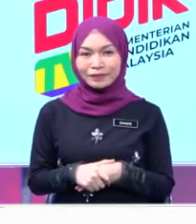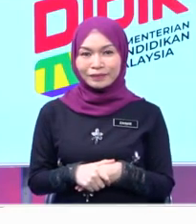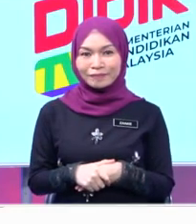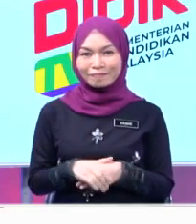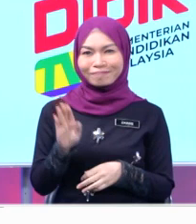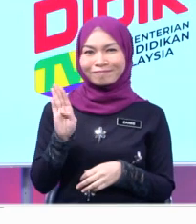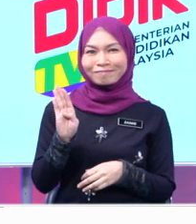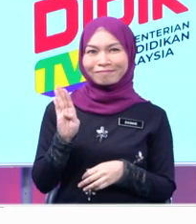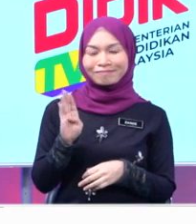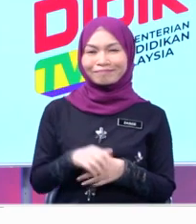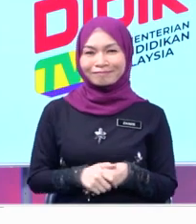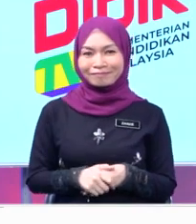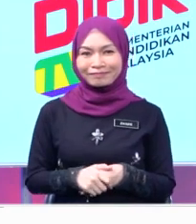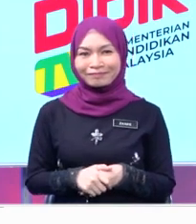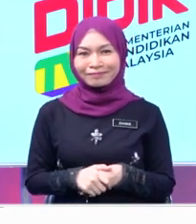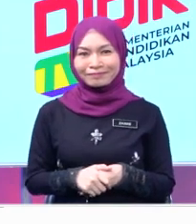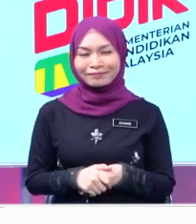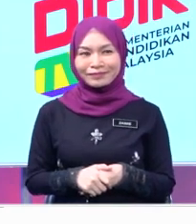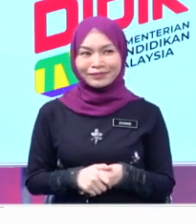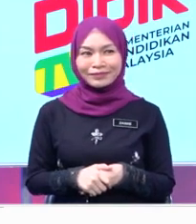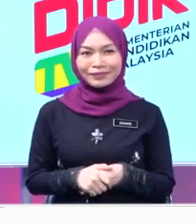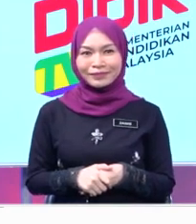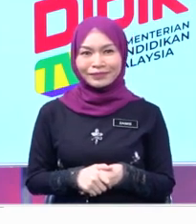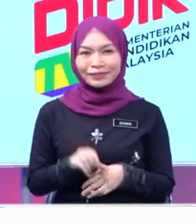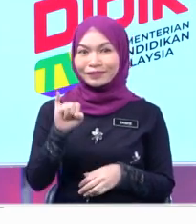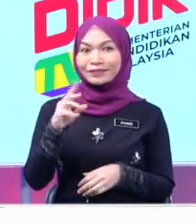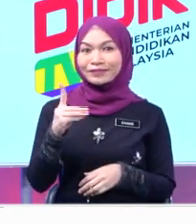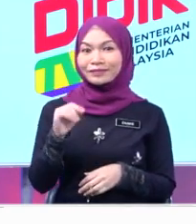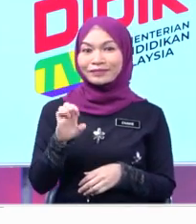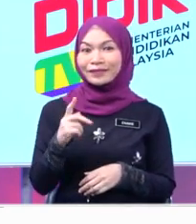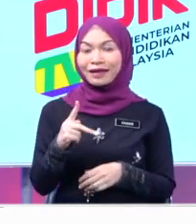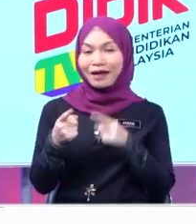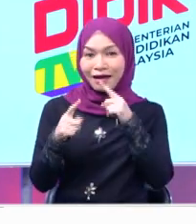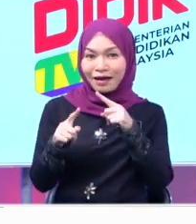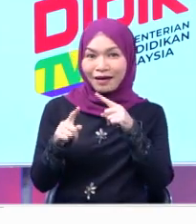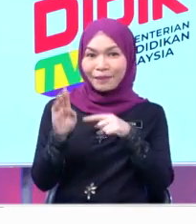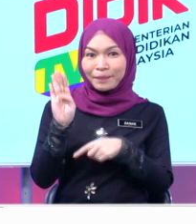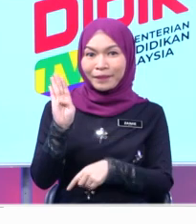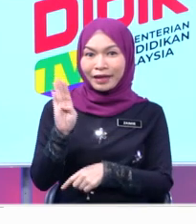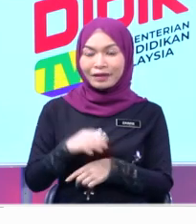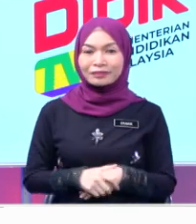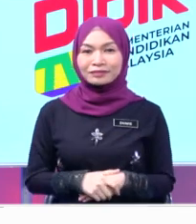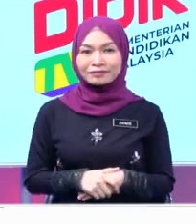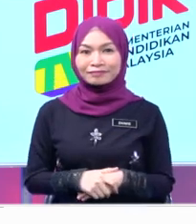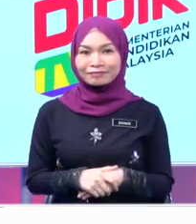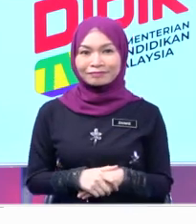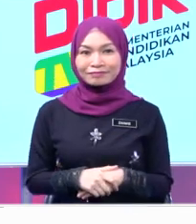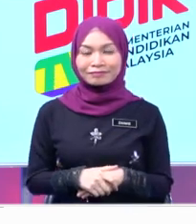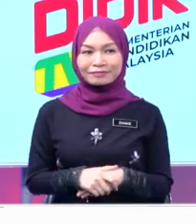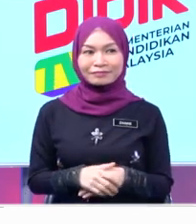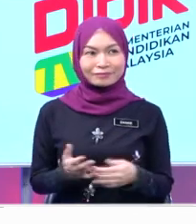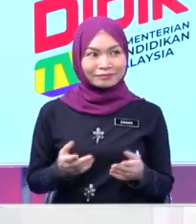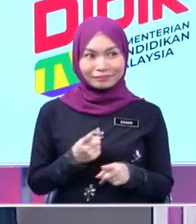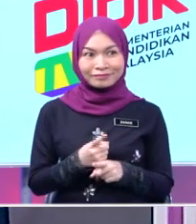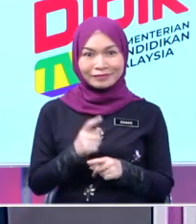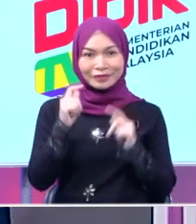B. Okay, She says B too? CD answered B as well, right? Yes. Okay, so is that correct, Yes. teacher? Yes, it is.